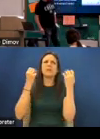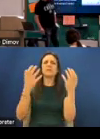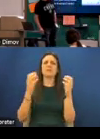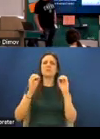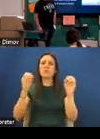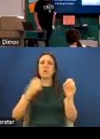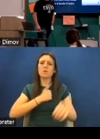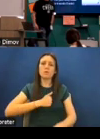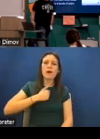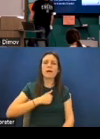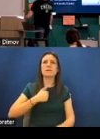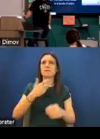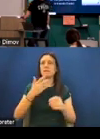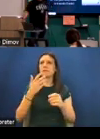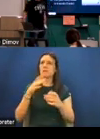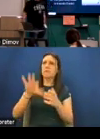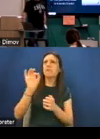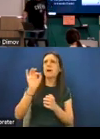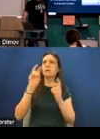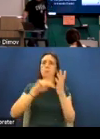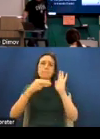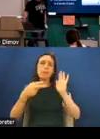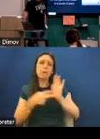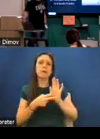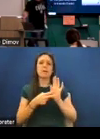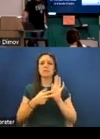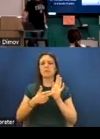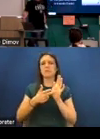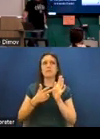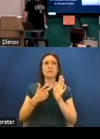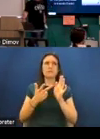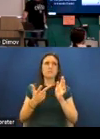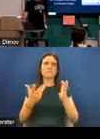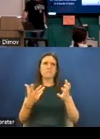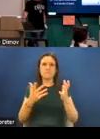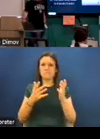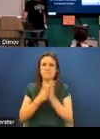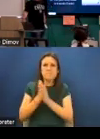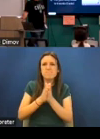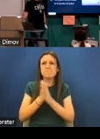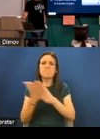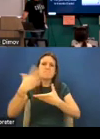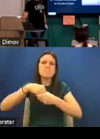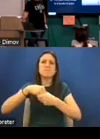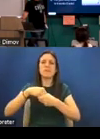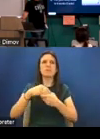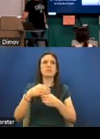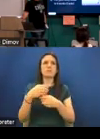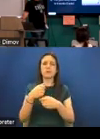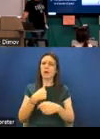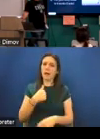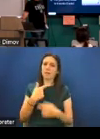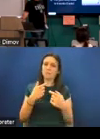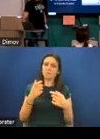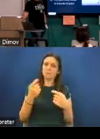regrets and be present and find your purpose and be anxiously engaged and just, I do a lot.